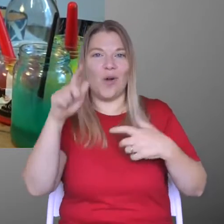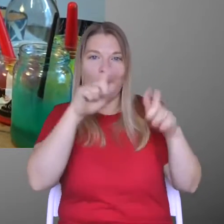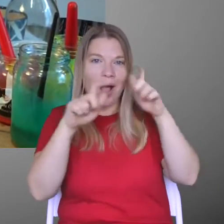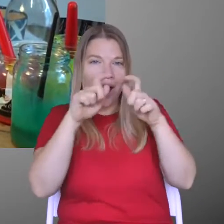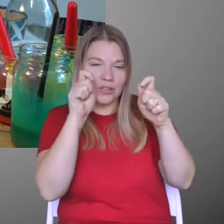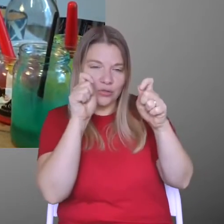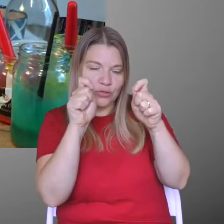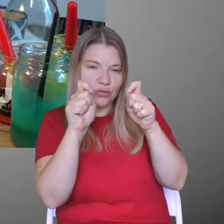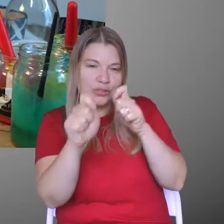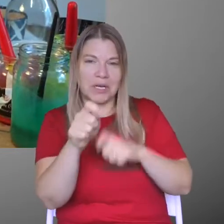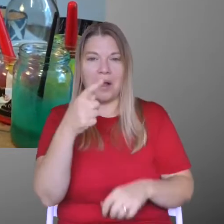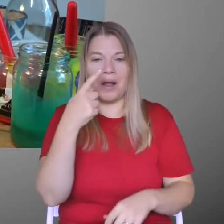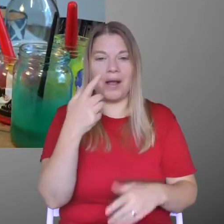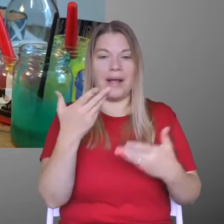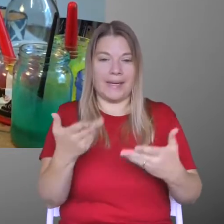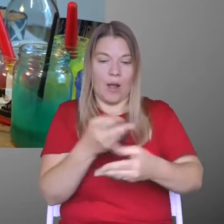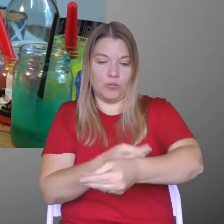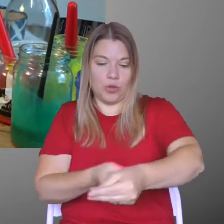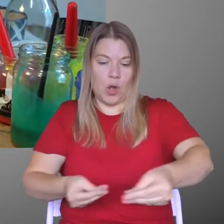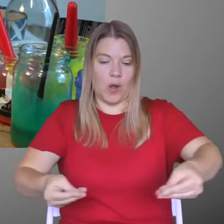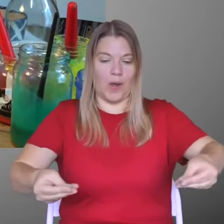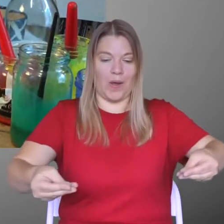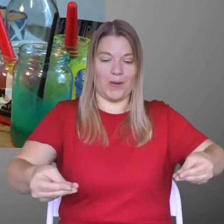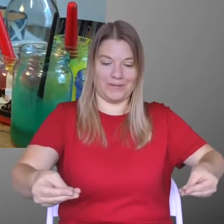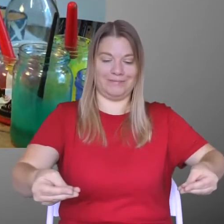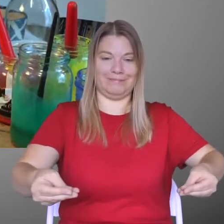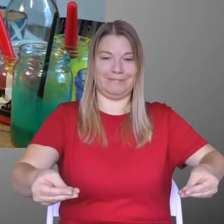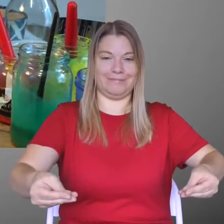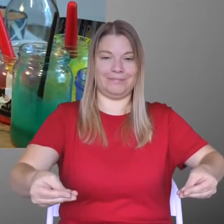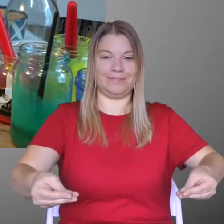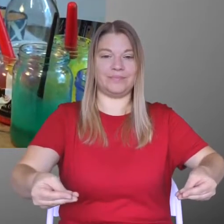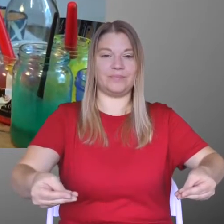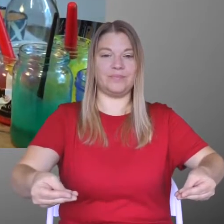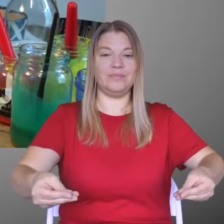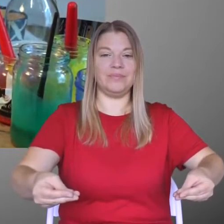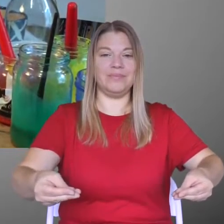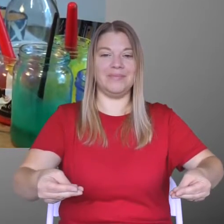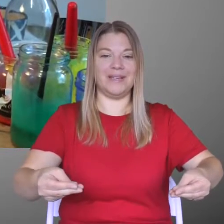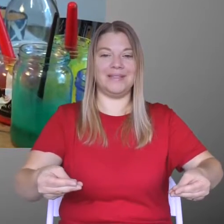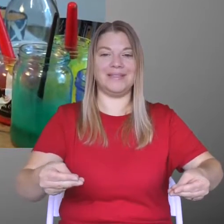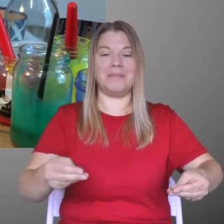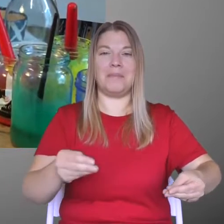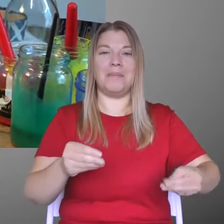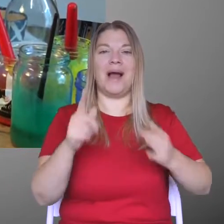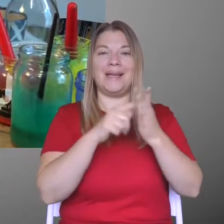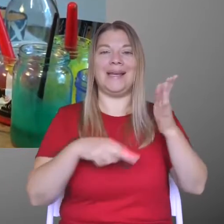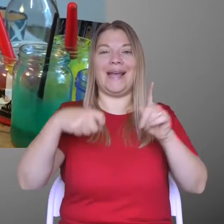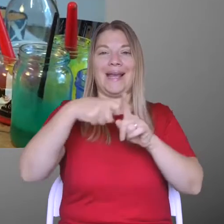my piece of paper round 180 because all my ink has gone to one end of the paper